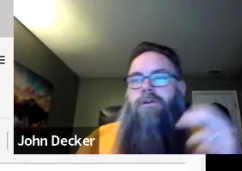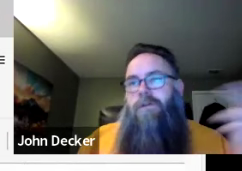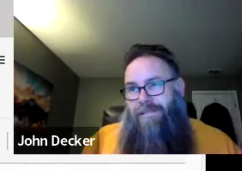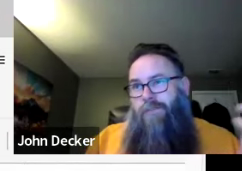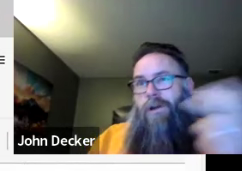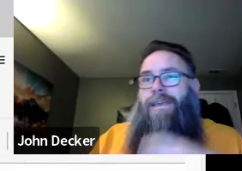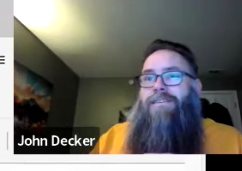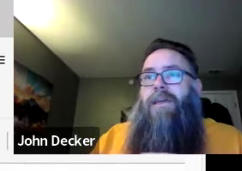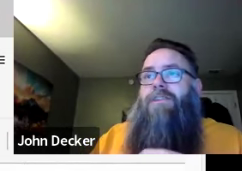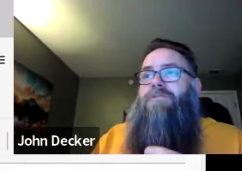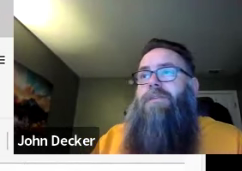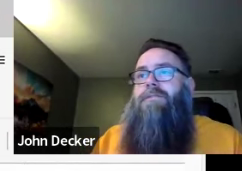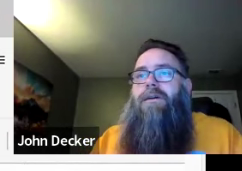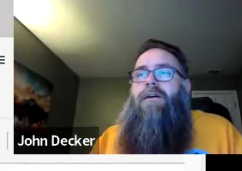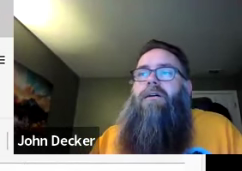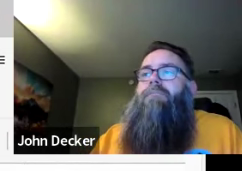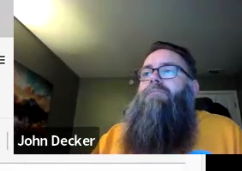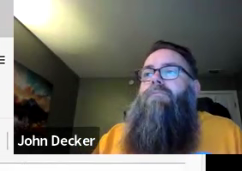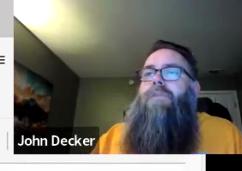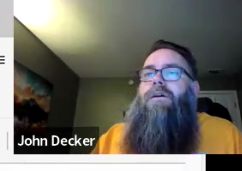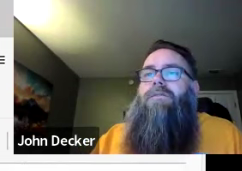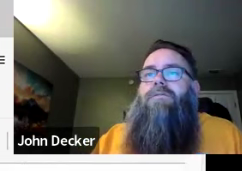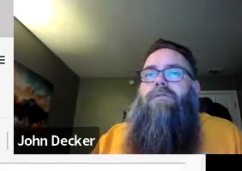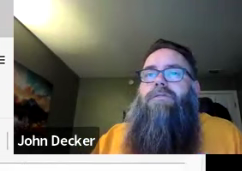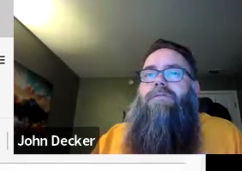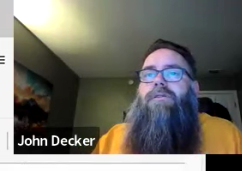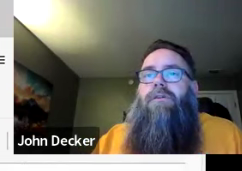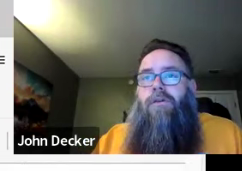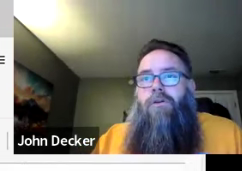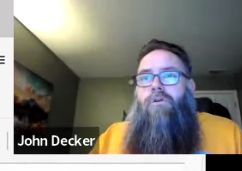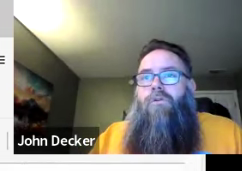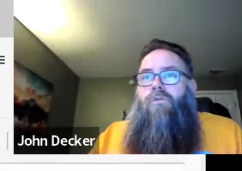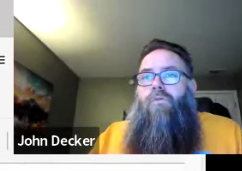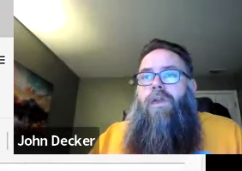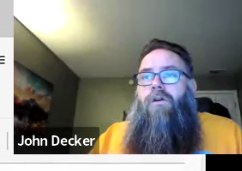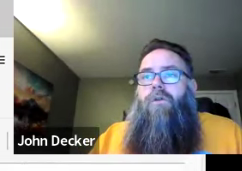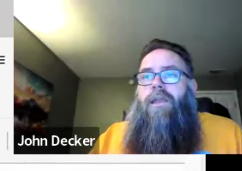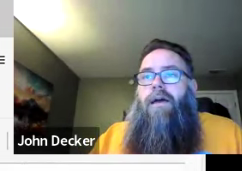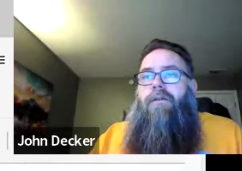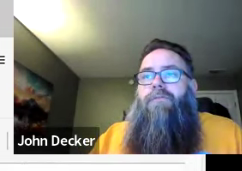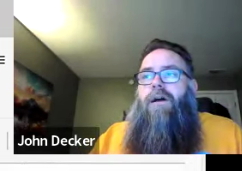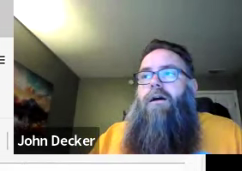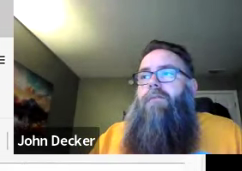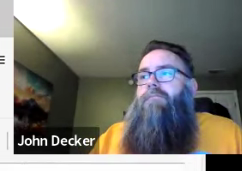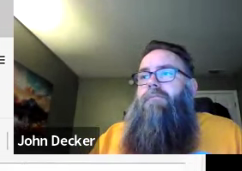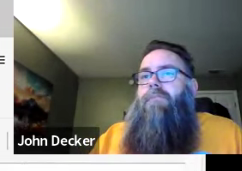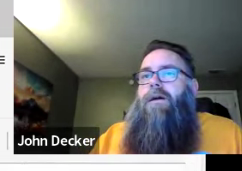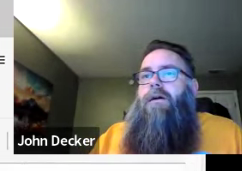for statewide case management service. We are going to